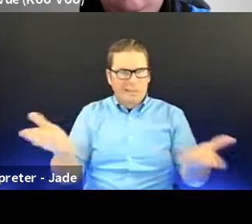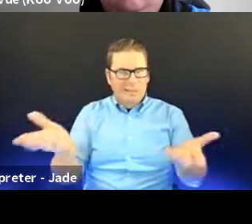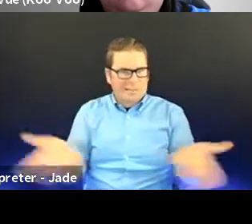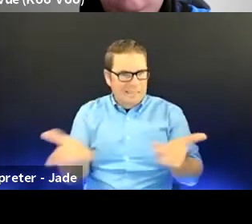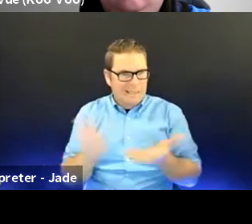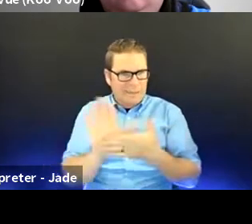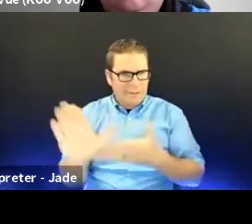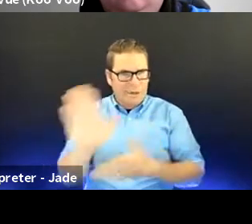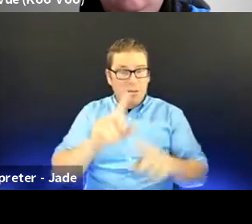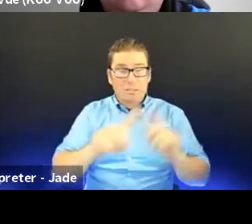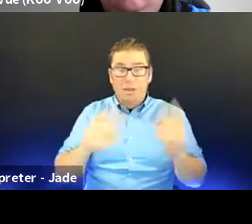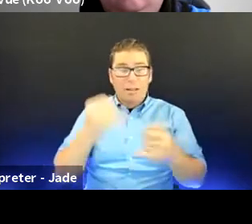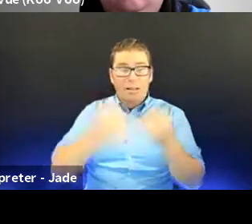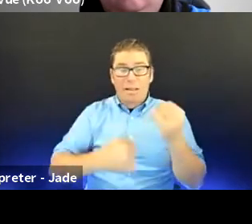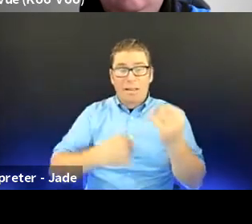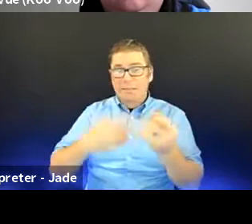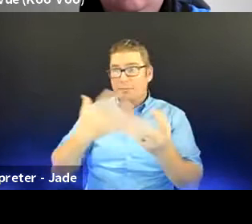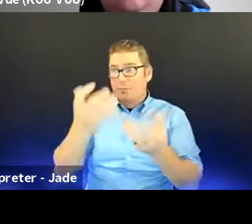is